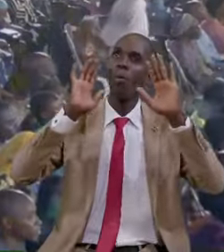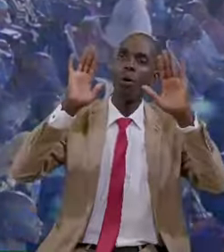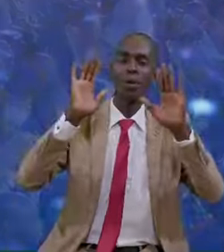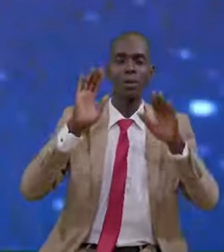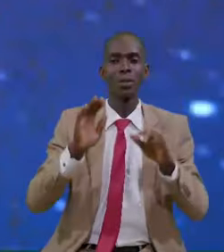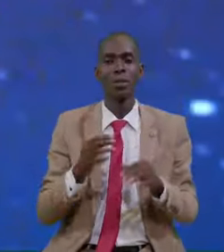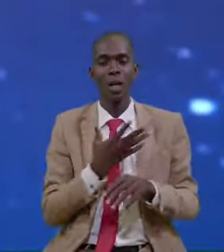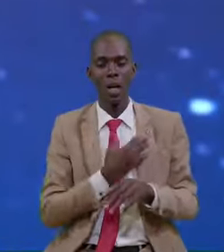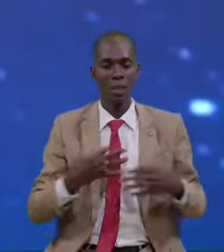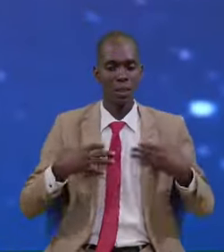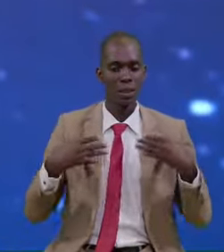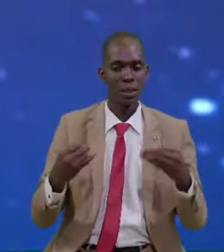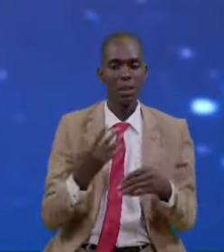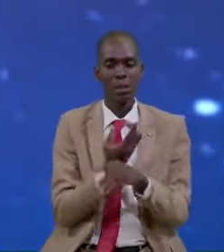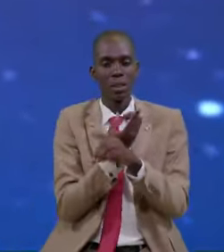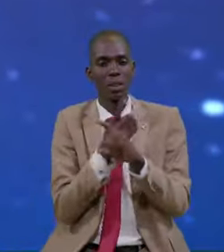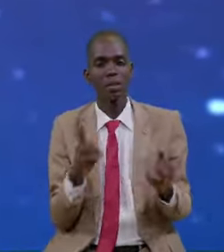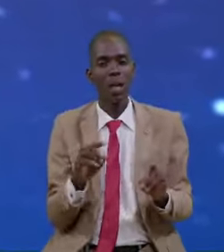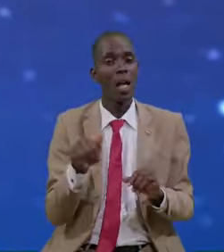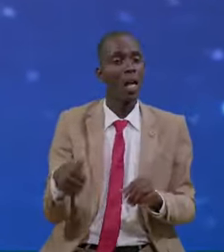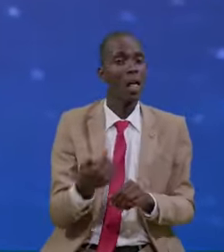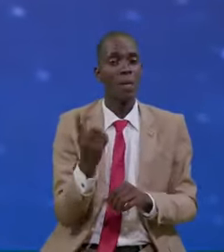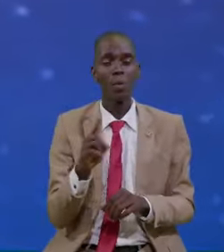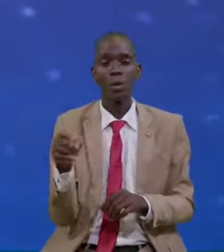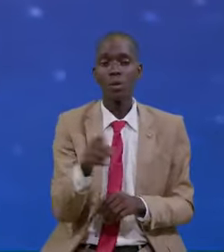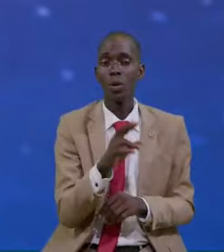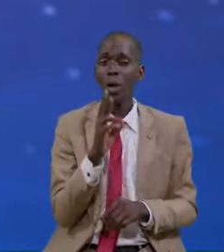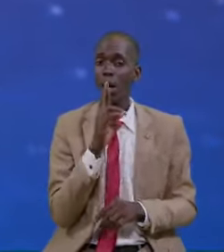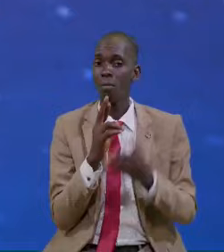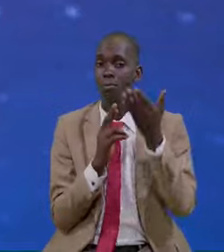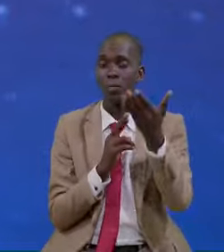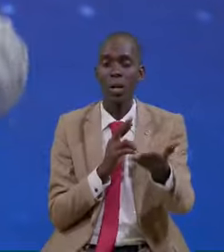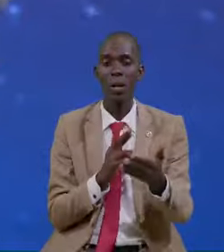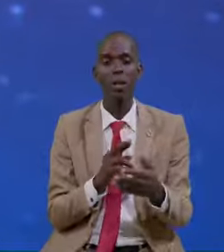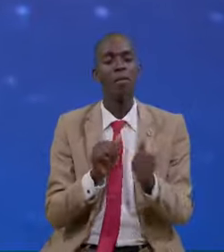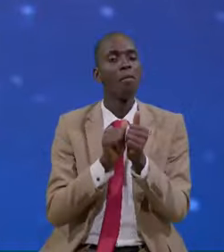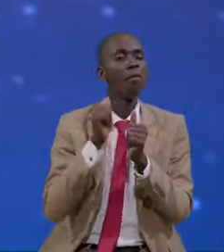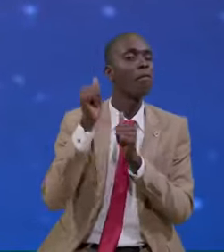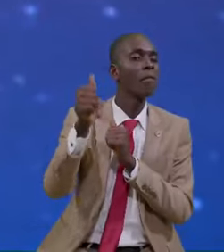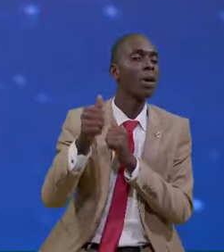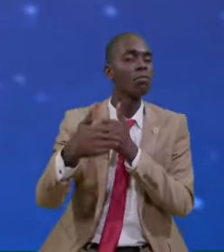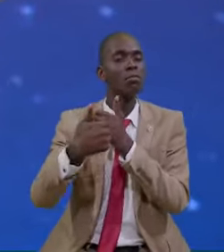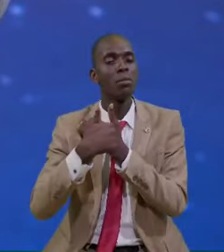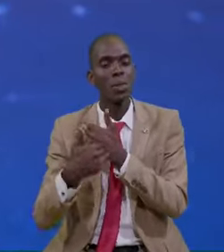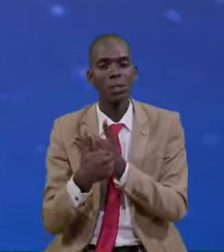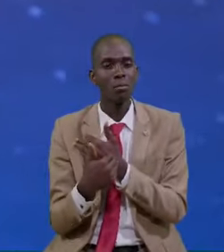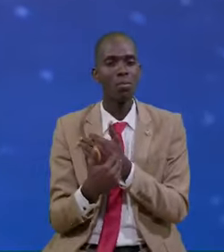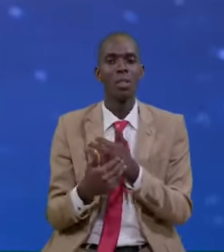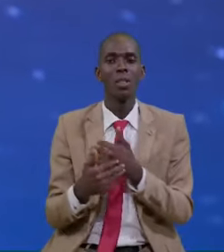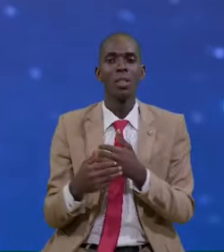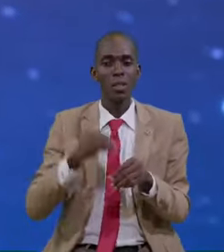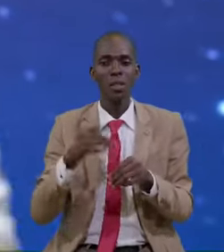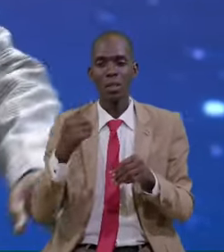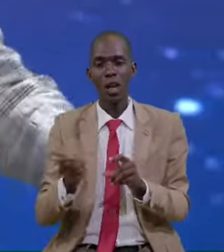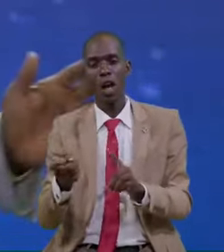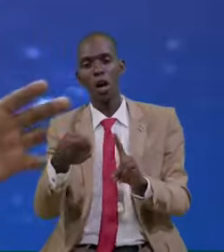and deliverance, whoever you are, anywhere you are there, far away, at the back there, in the corner